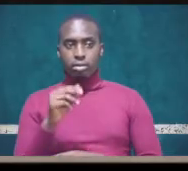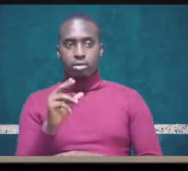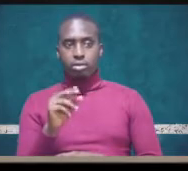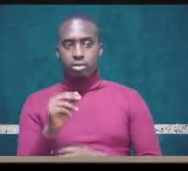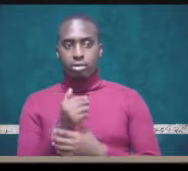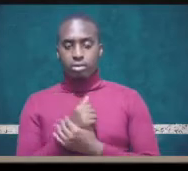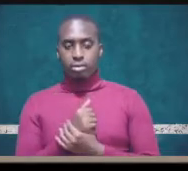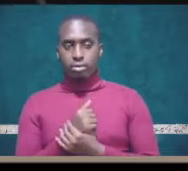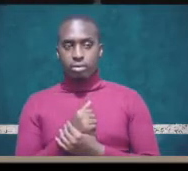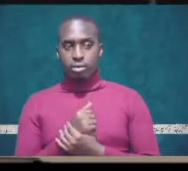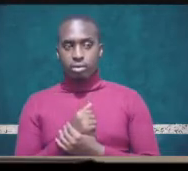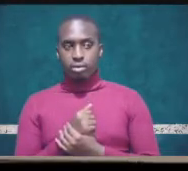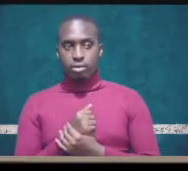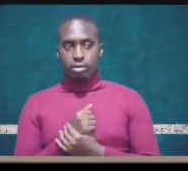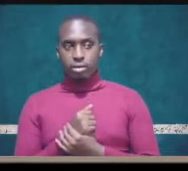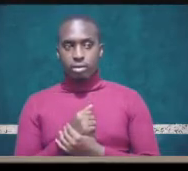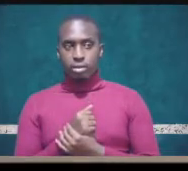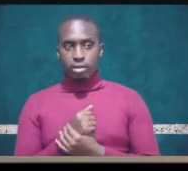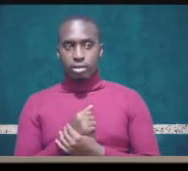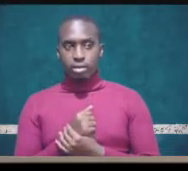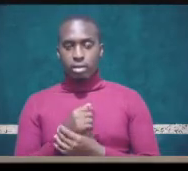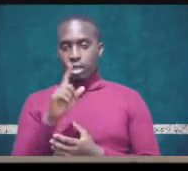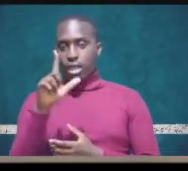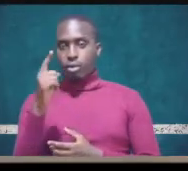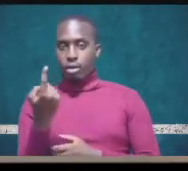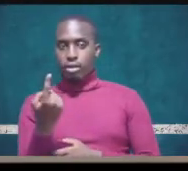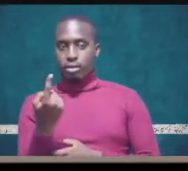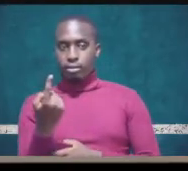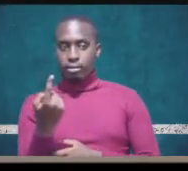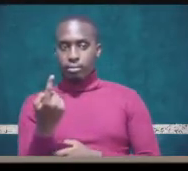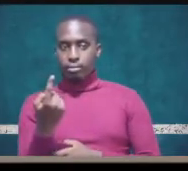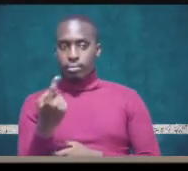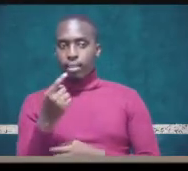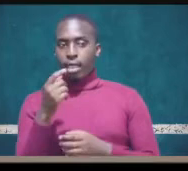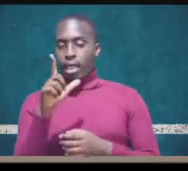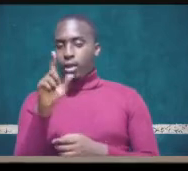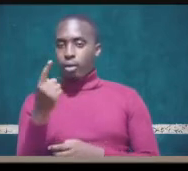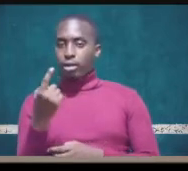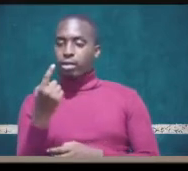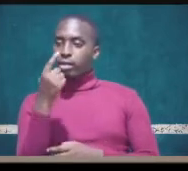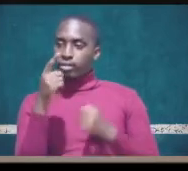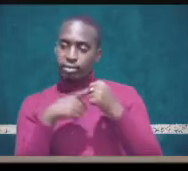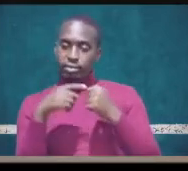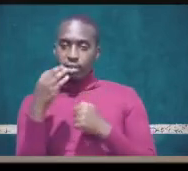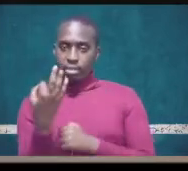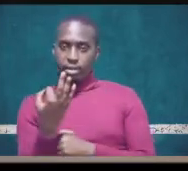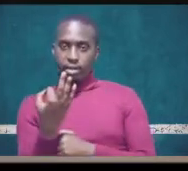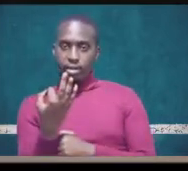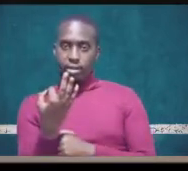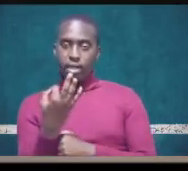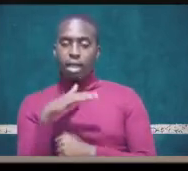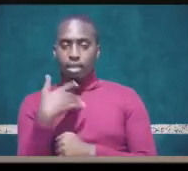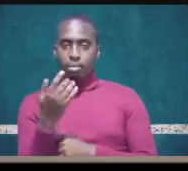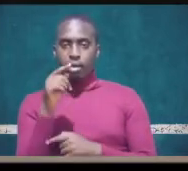No. So this is going out to be L1. L1, it is 63,